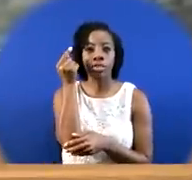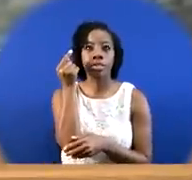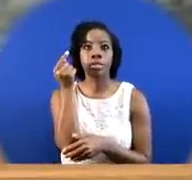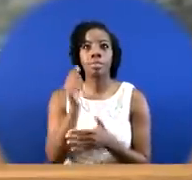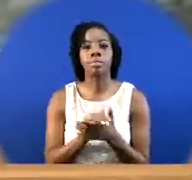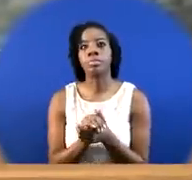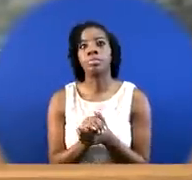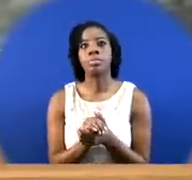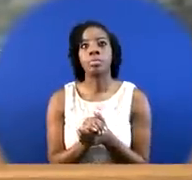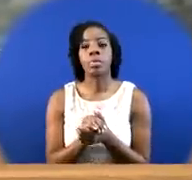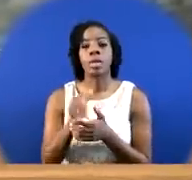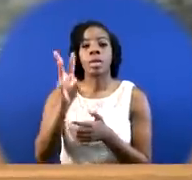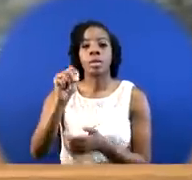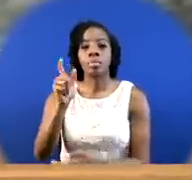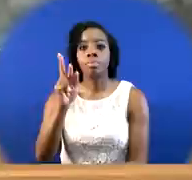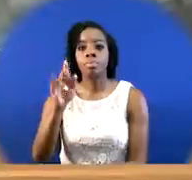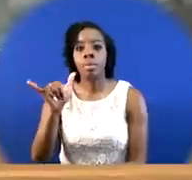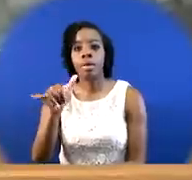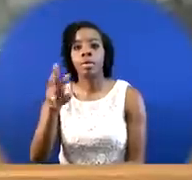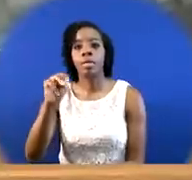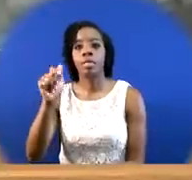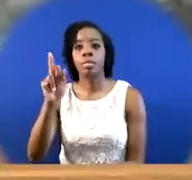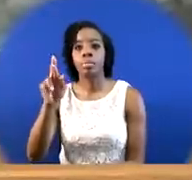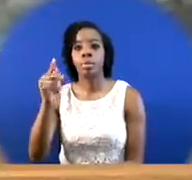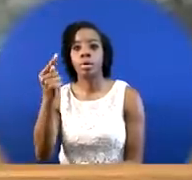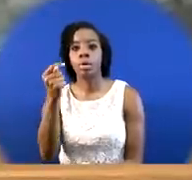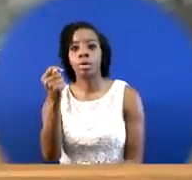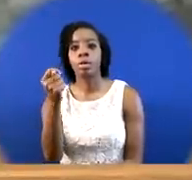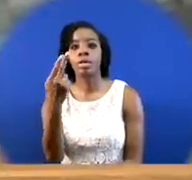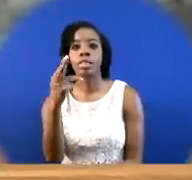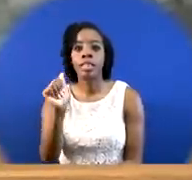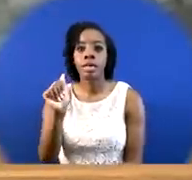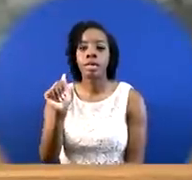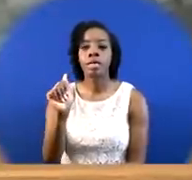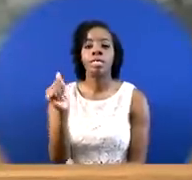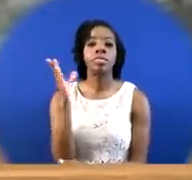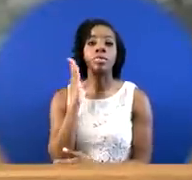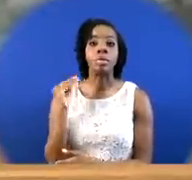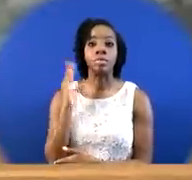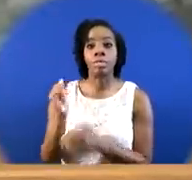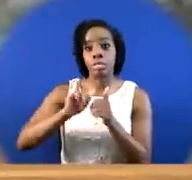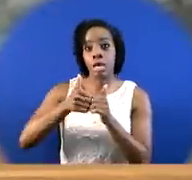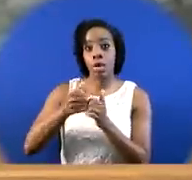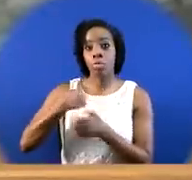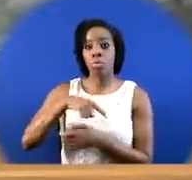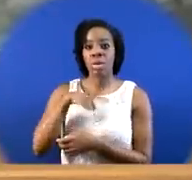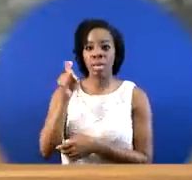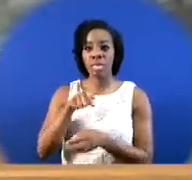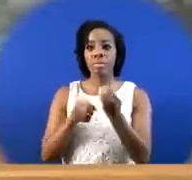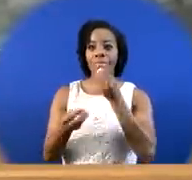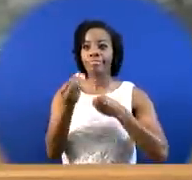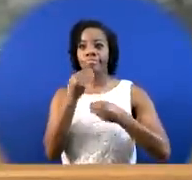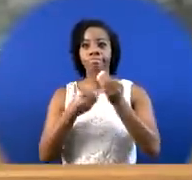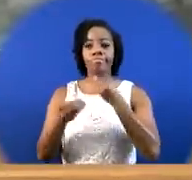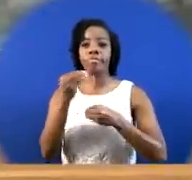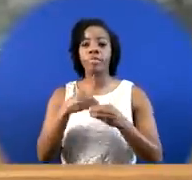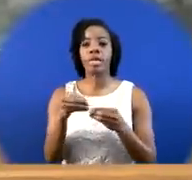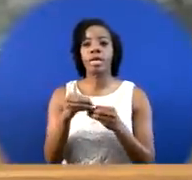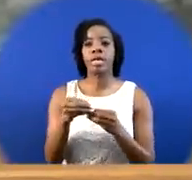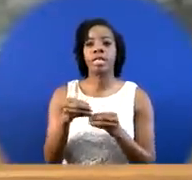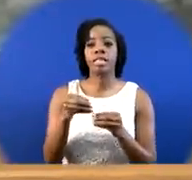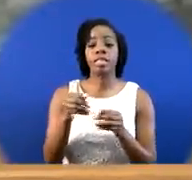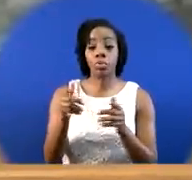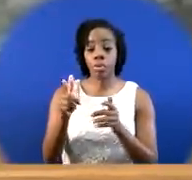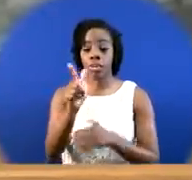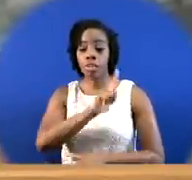Mary Martha, and it was a wonderful time for him, for us to experience how we ought be feasting at the feet of the Lord Jesus Christ.